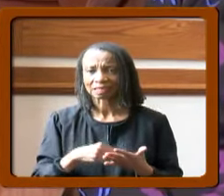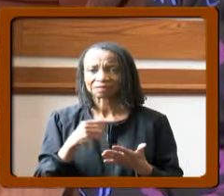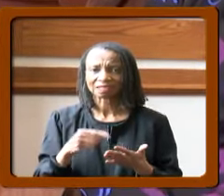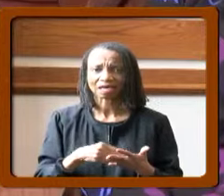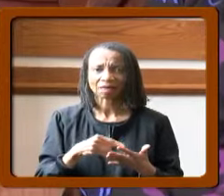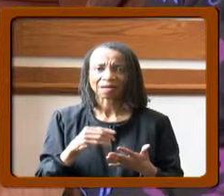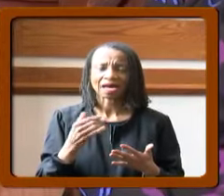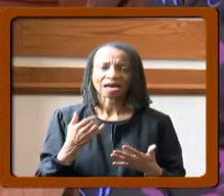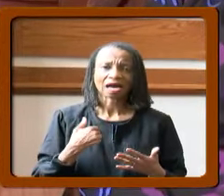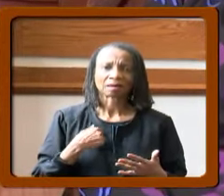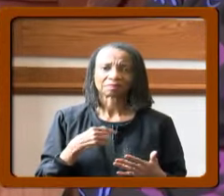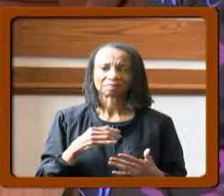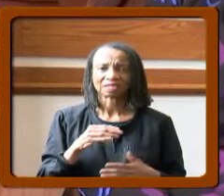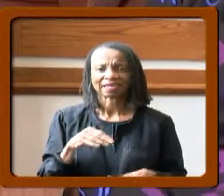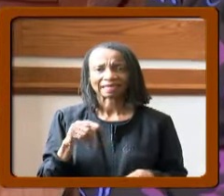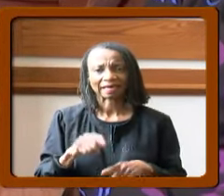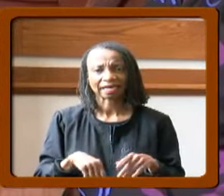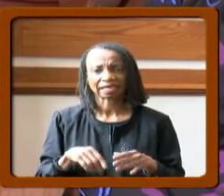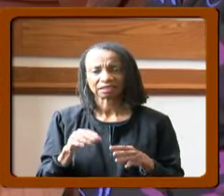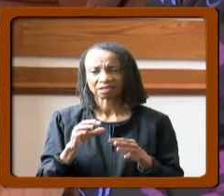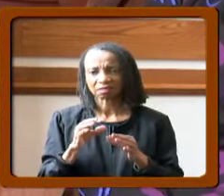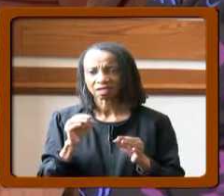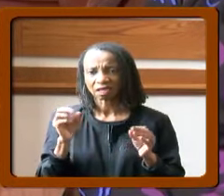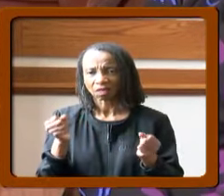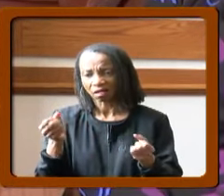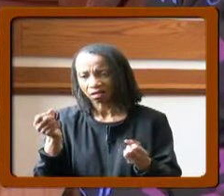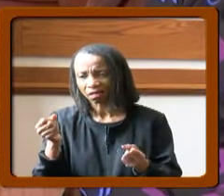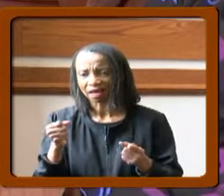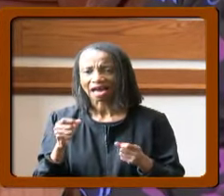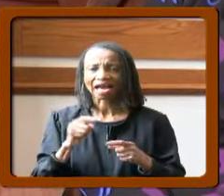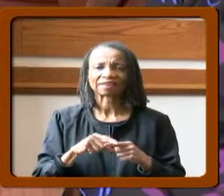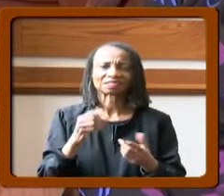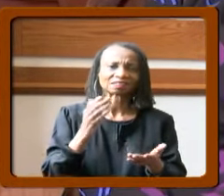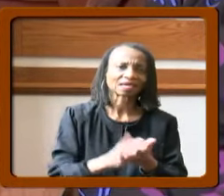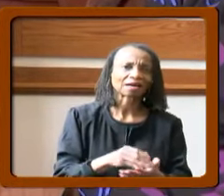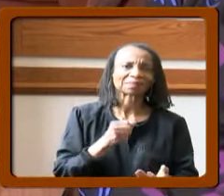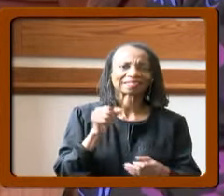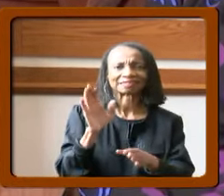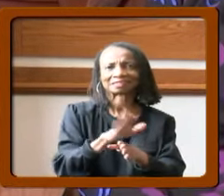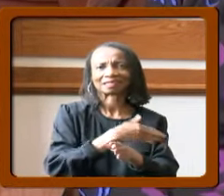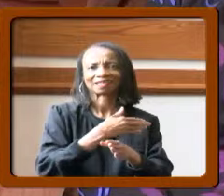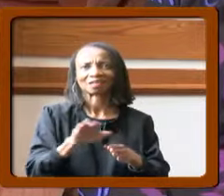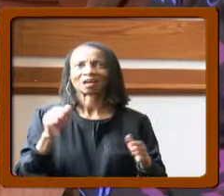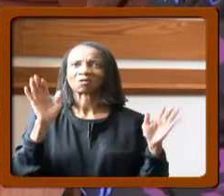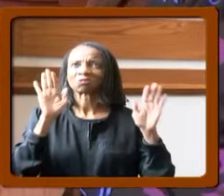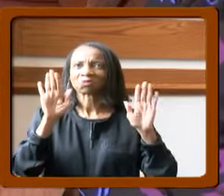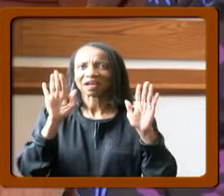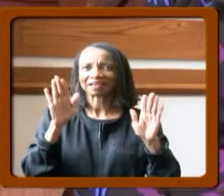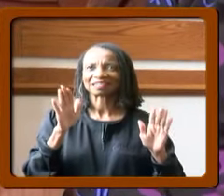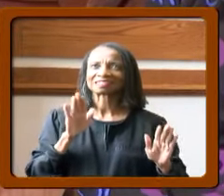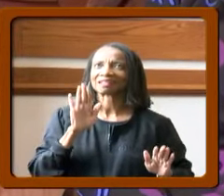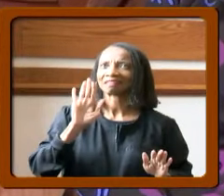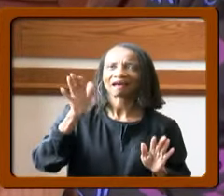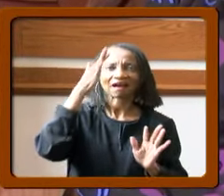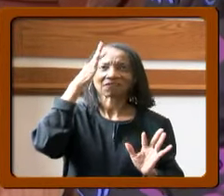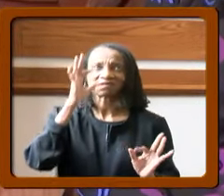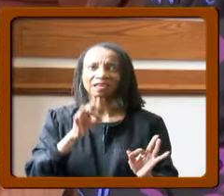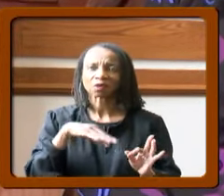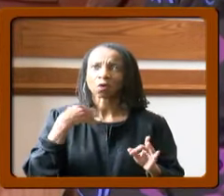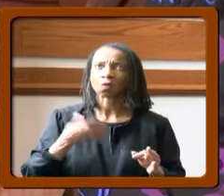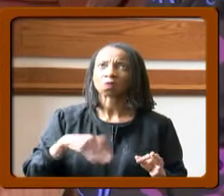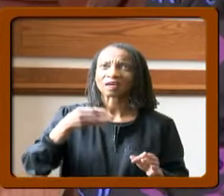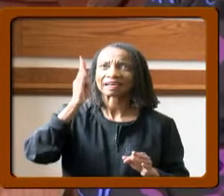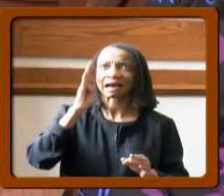to sing about it. Great is thy faithfulness. Oh God, my Father, there is no shadow of